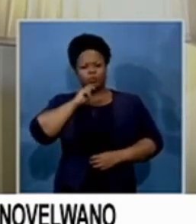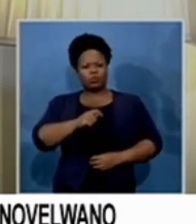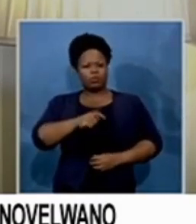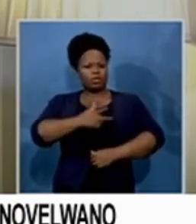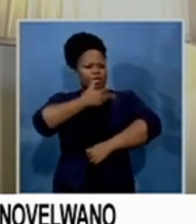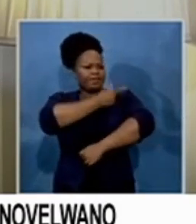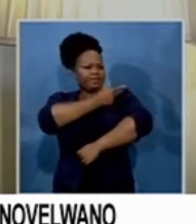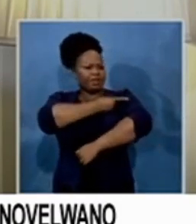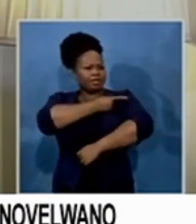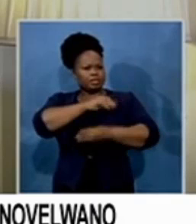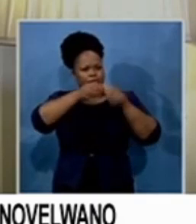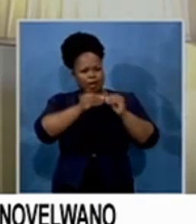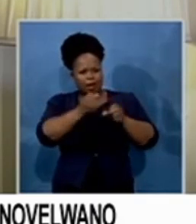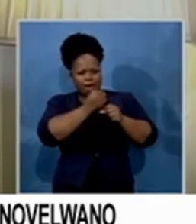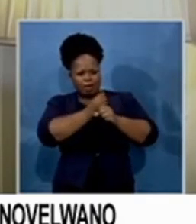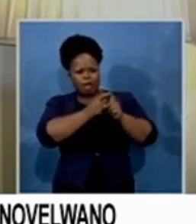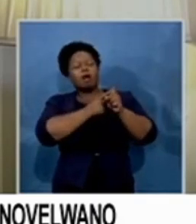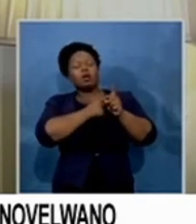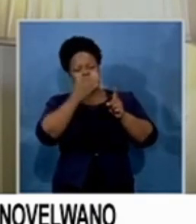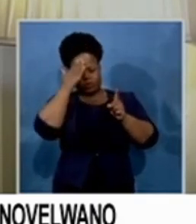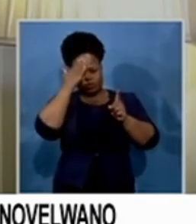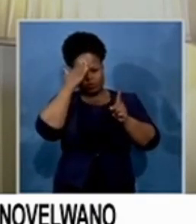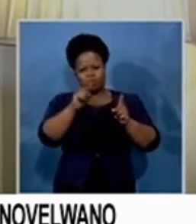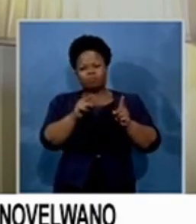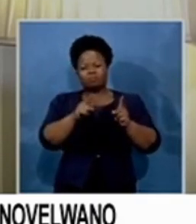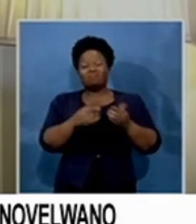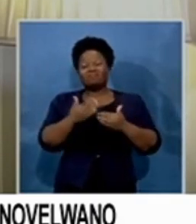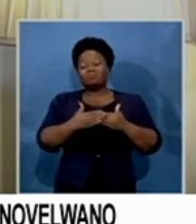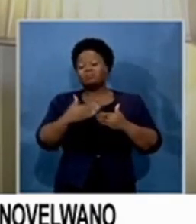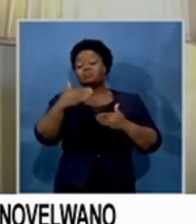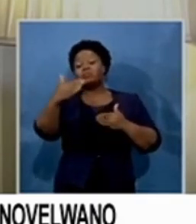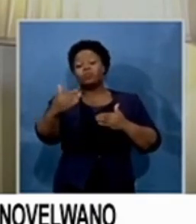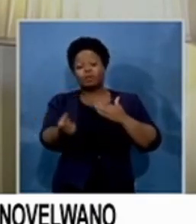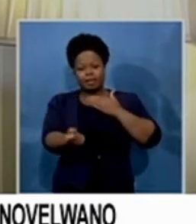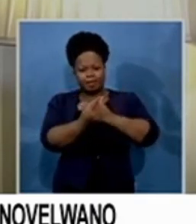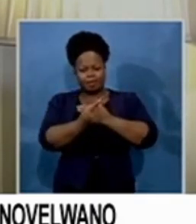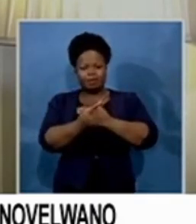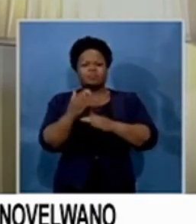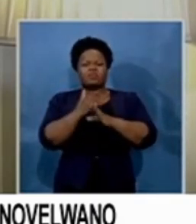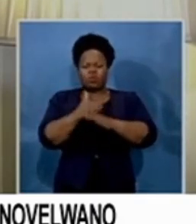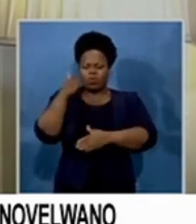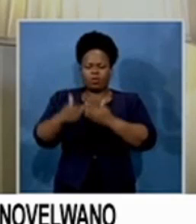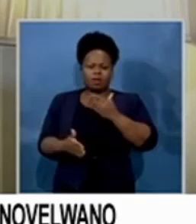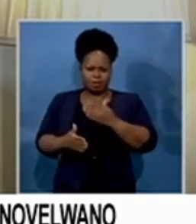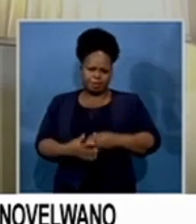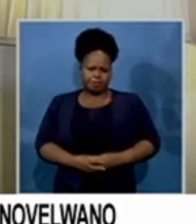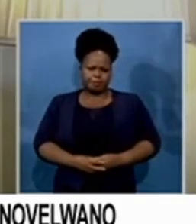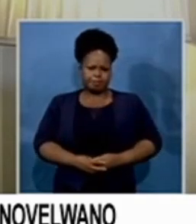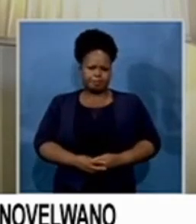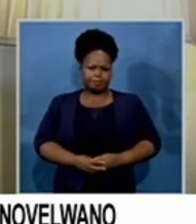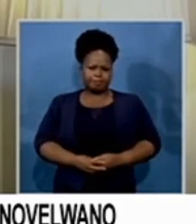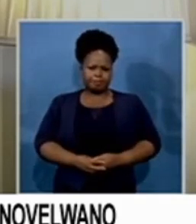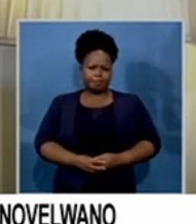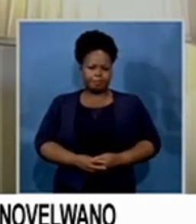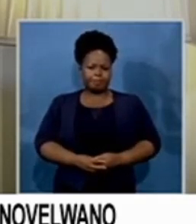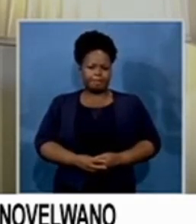effective vaccine, we know that it will be some time before the pandemic ends.